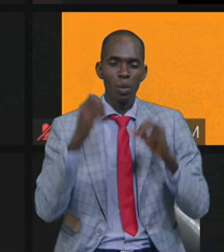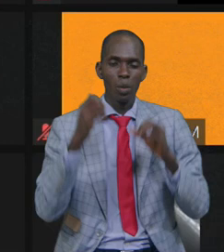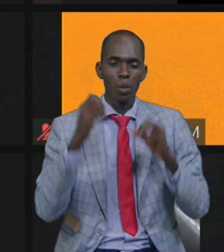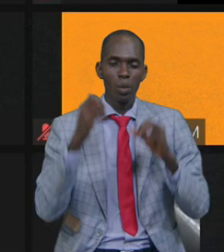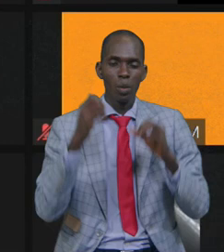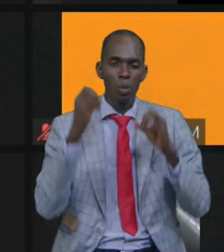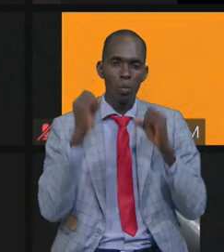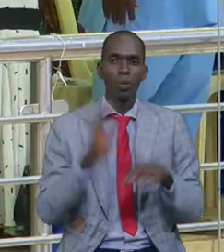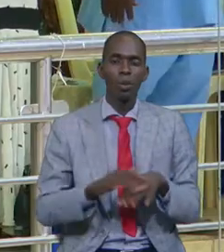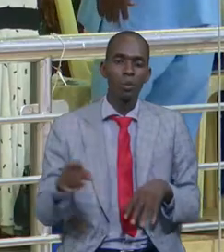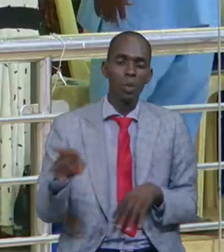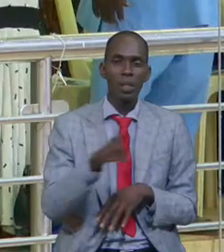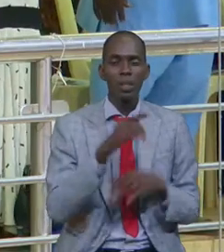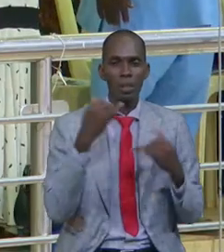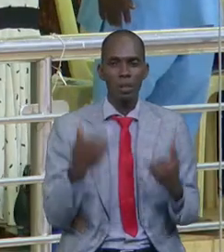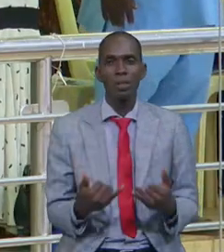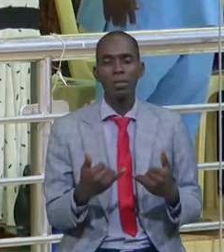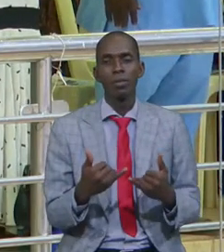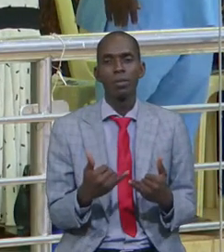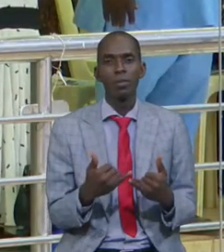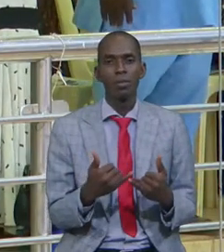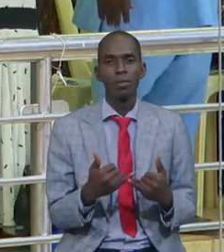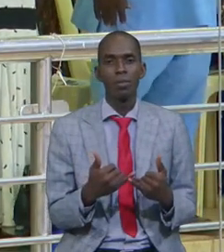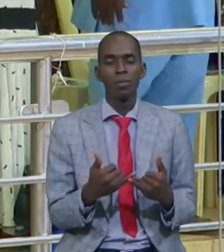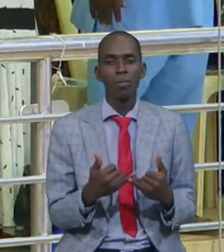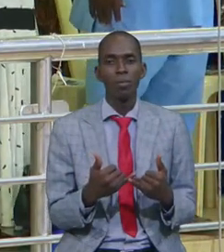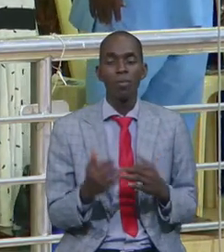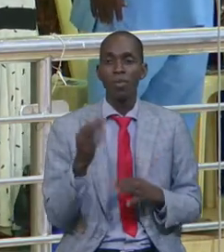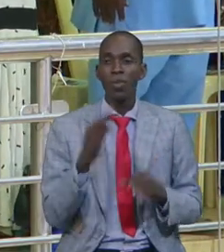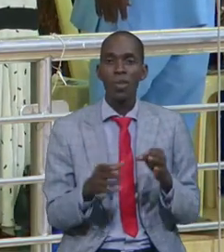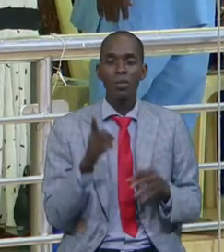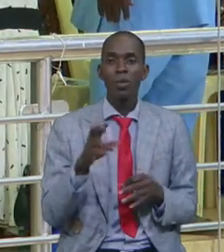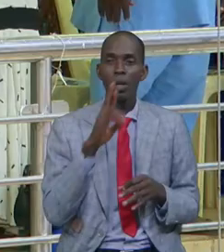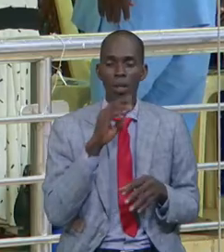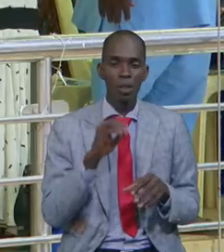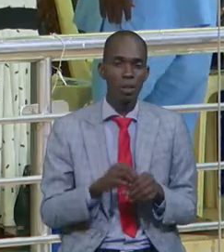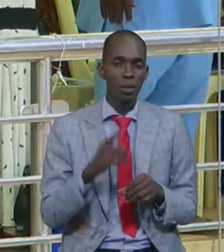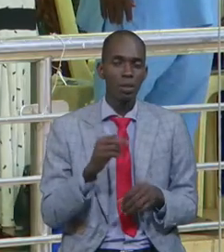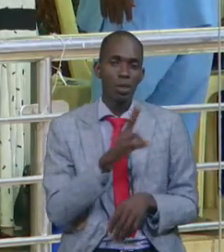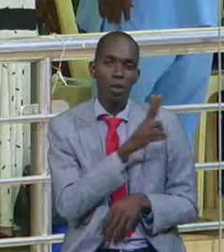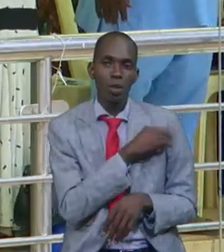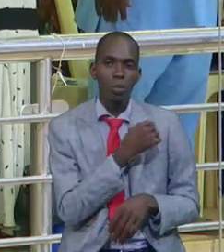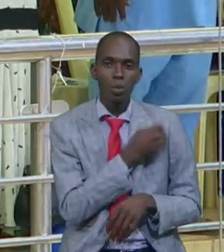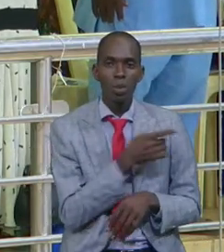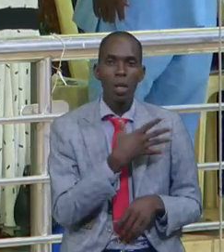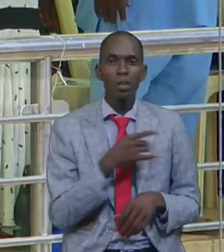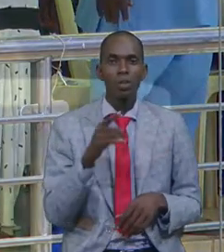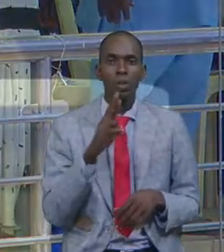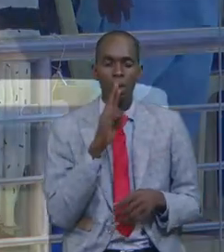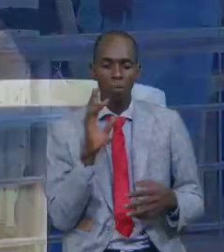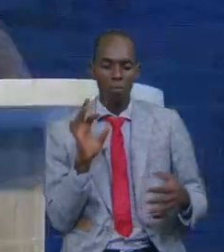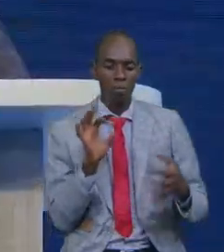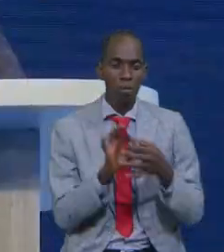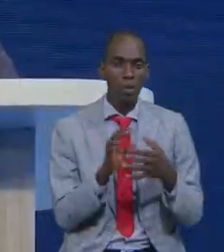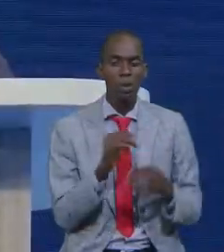released on you now. If you're in the hospital and you are connected, the